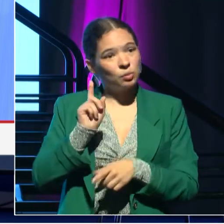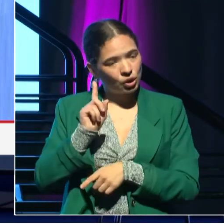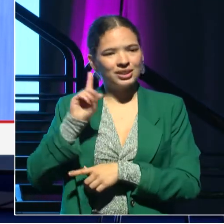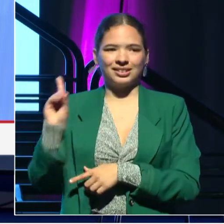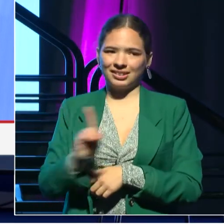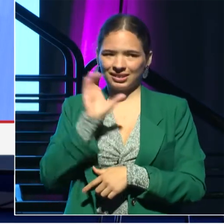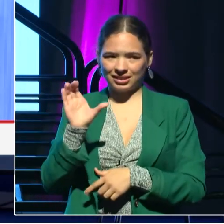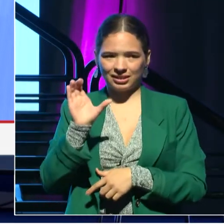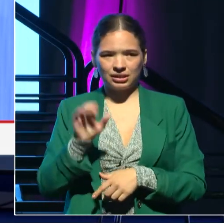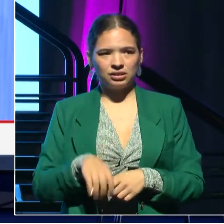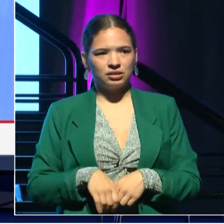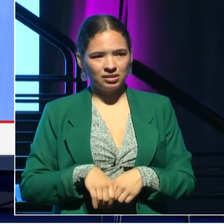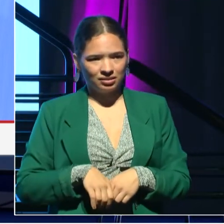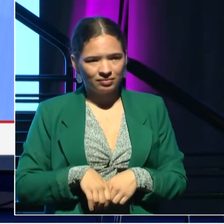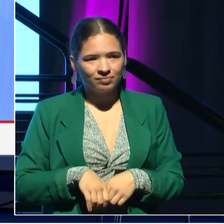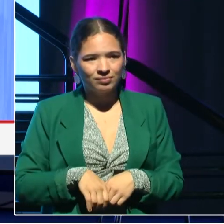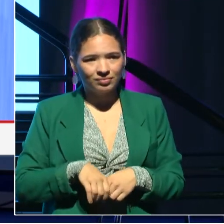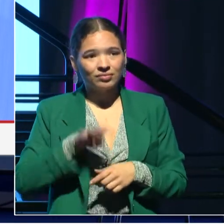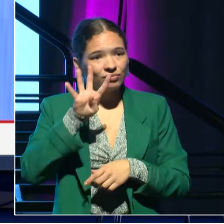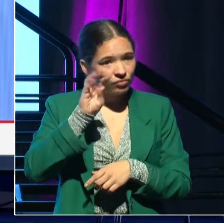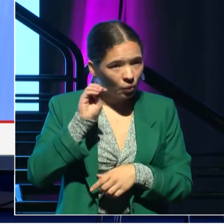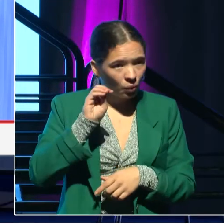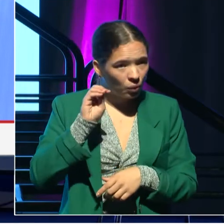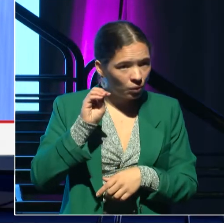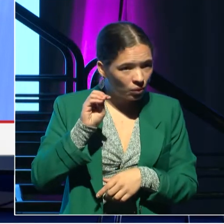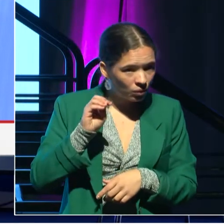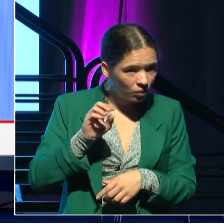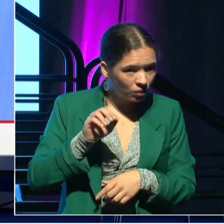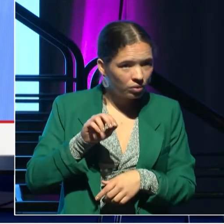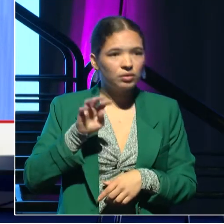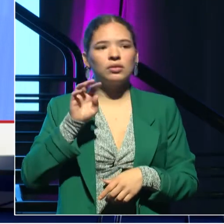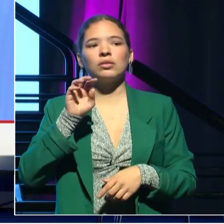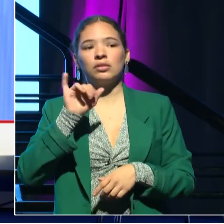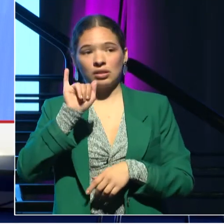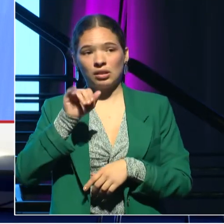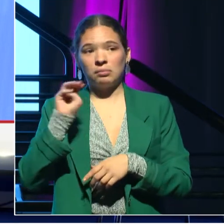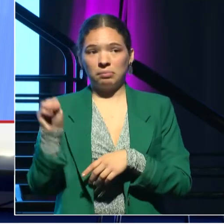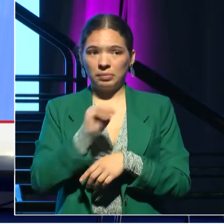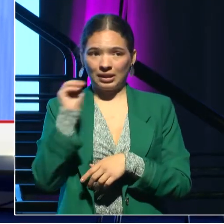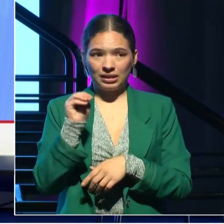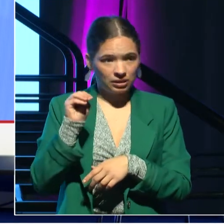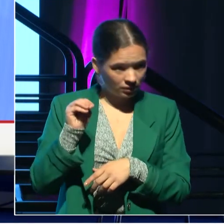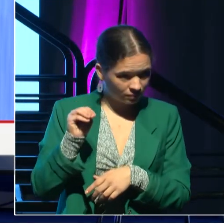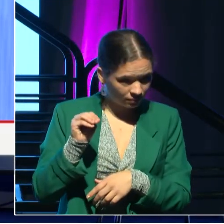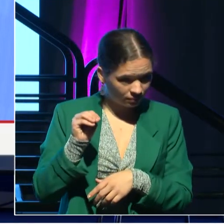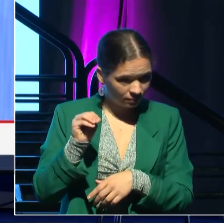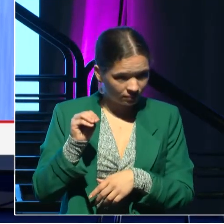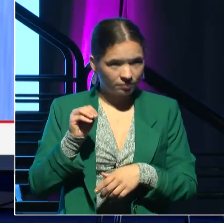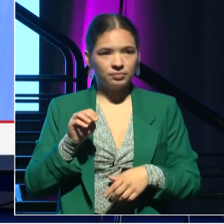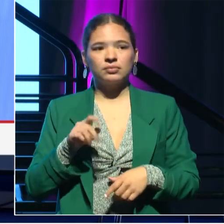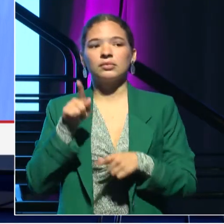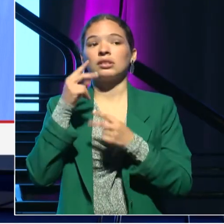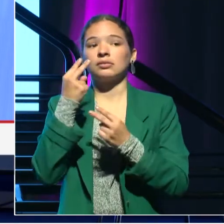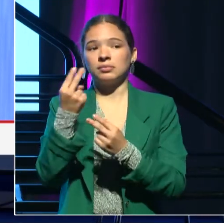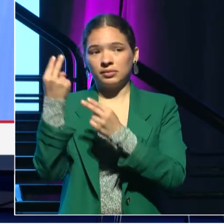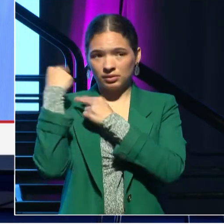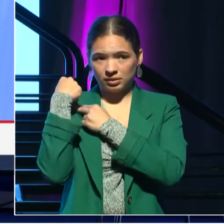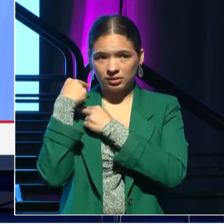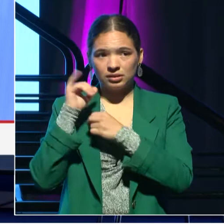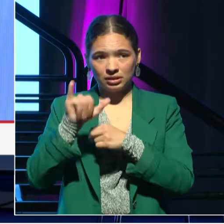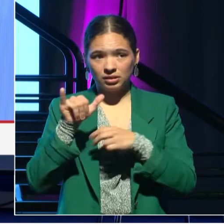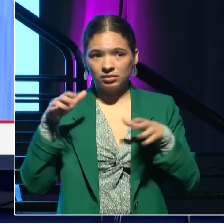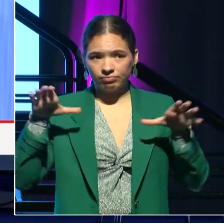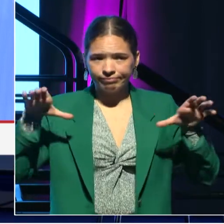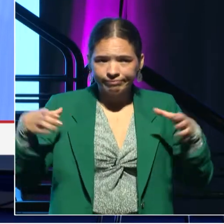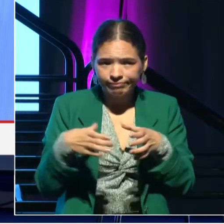million legacy package. So in the 5 years that I've hosted this summit, the topics,